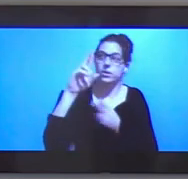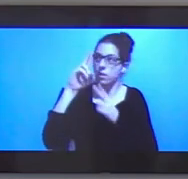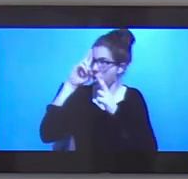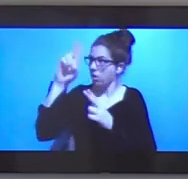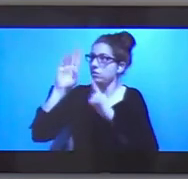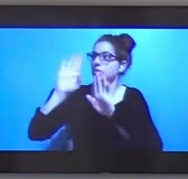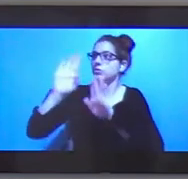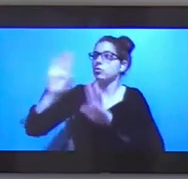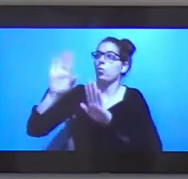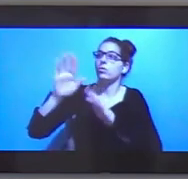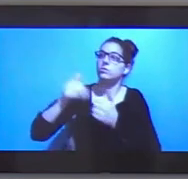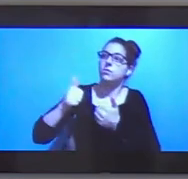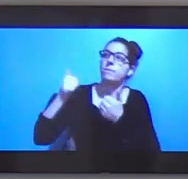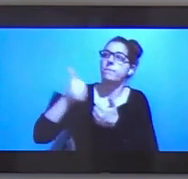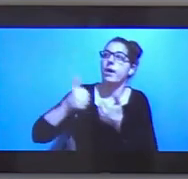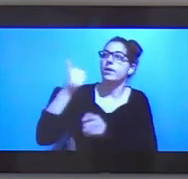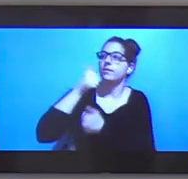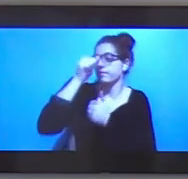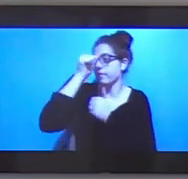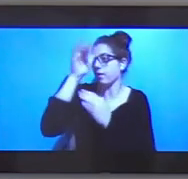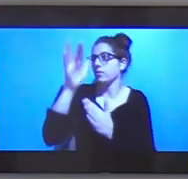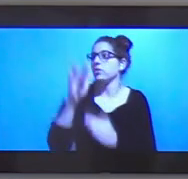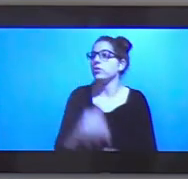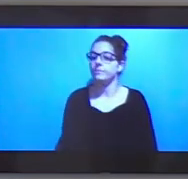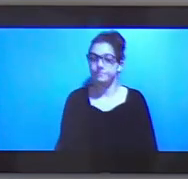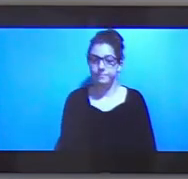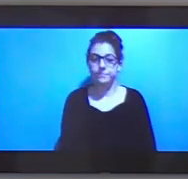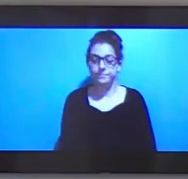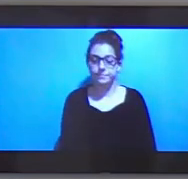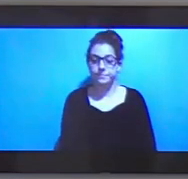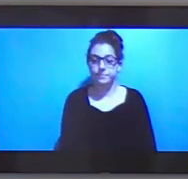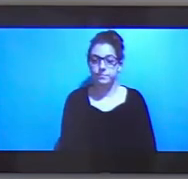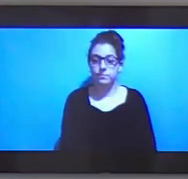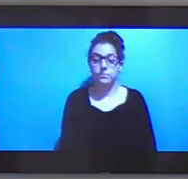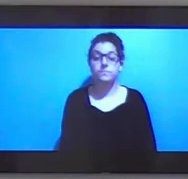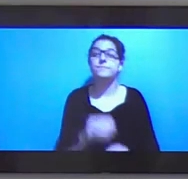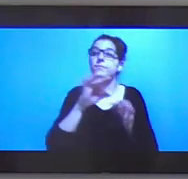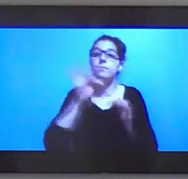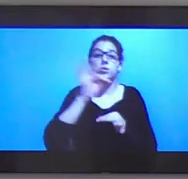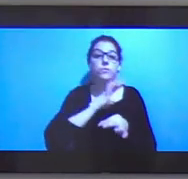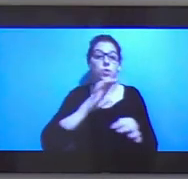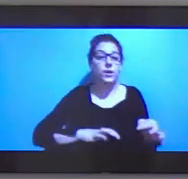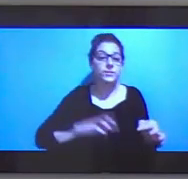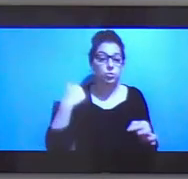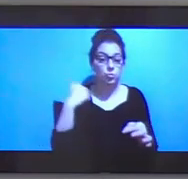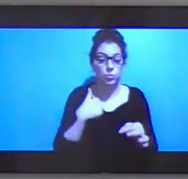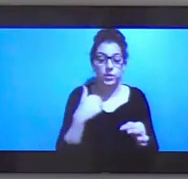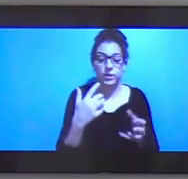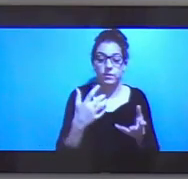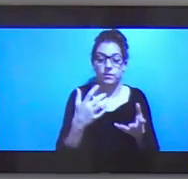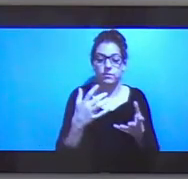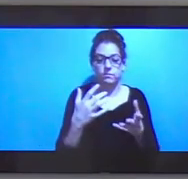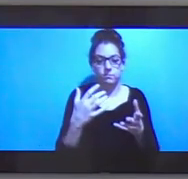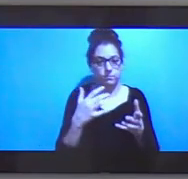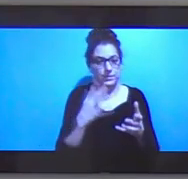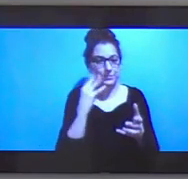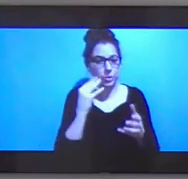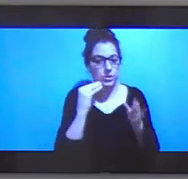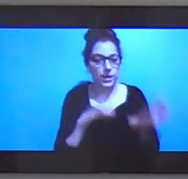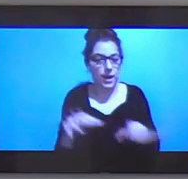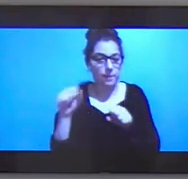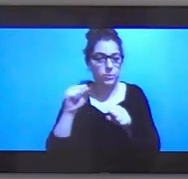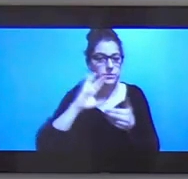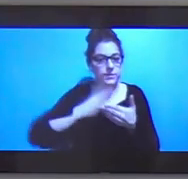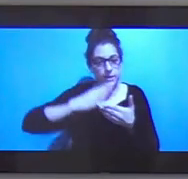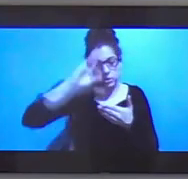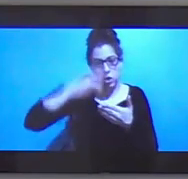Father, now and forever. Amen. Because in the Spirit of Christ we've received adoption as daughters and sons of God, we dare to